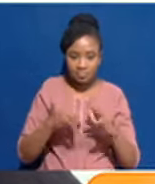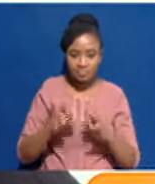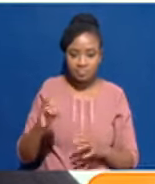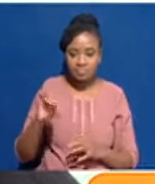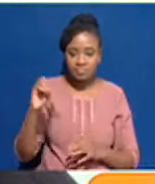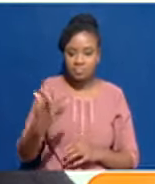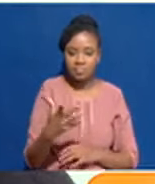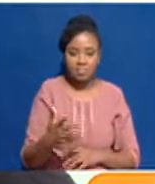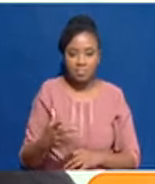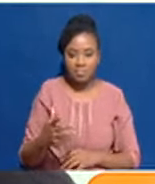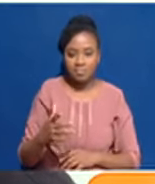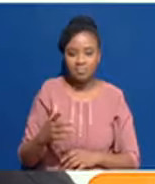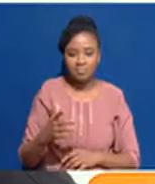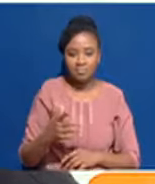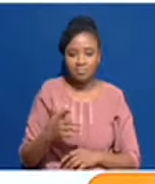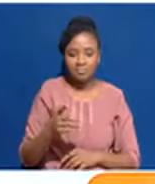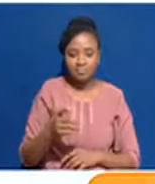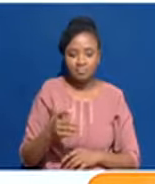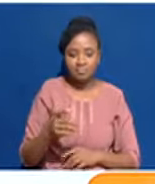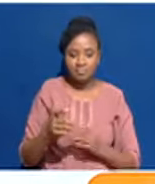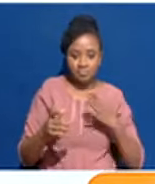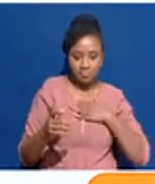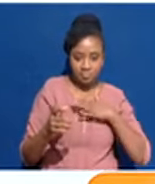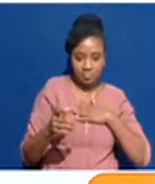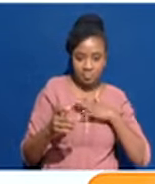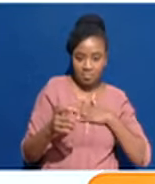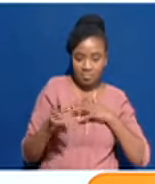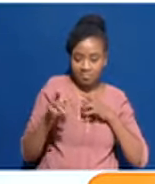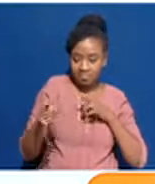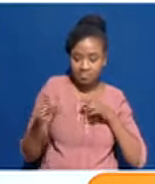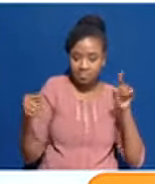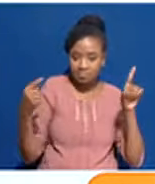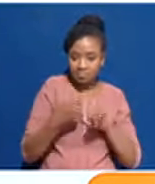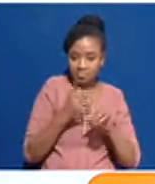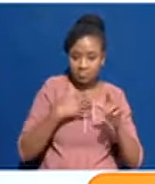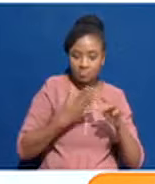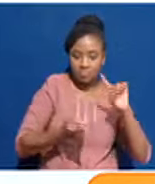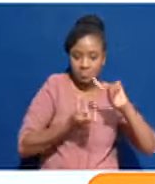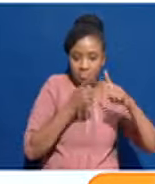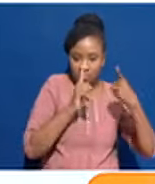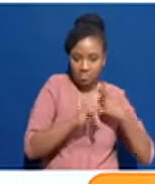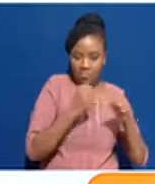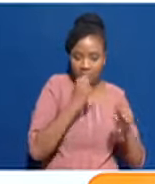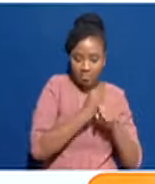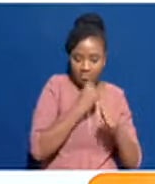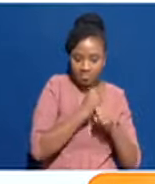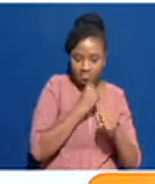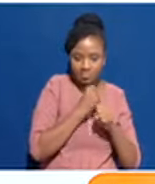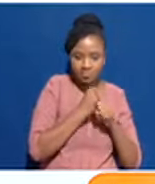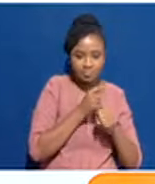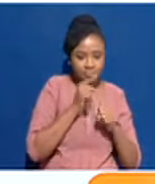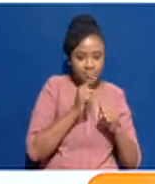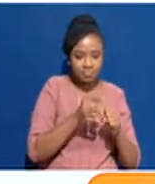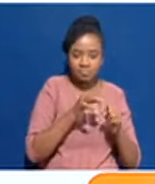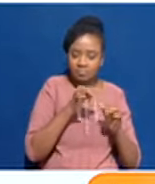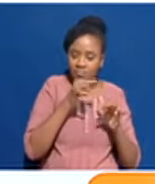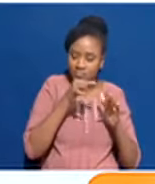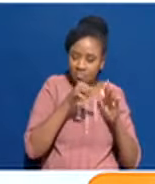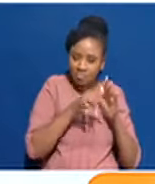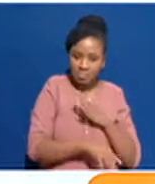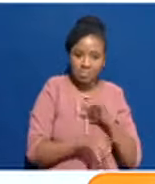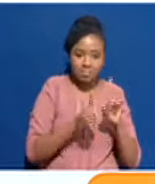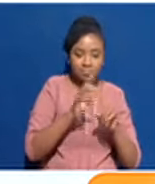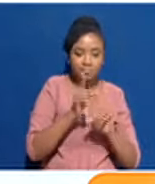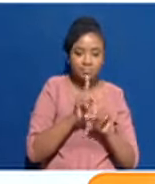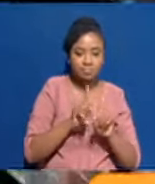sector. So the difference that we set is that our standard operating procedures are very thorough to make sure that